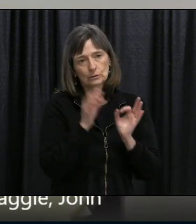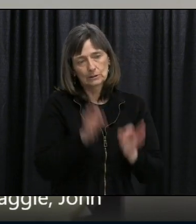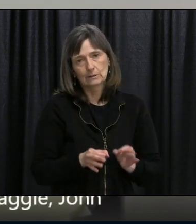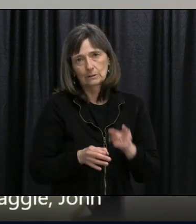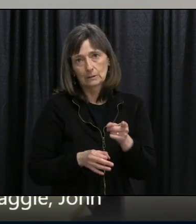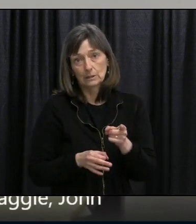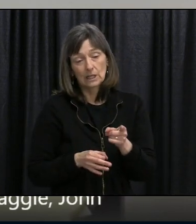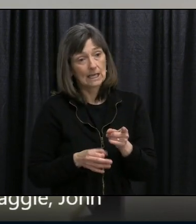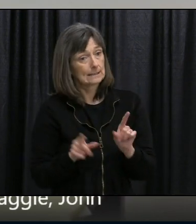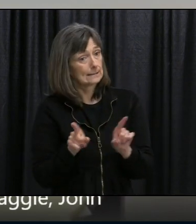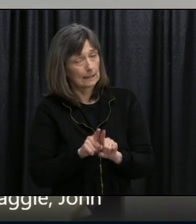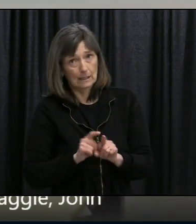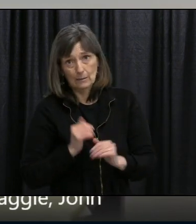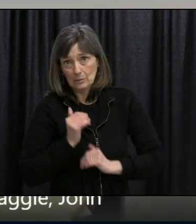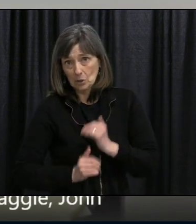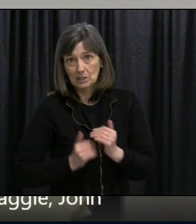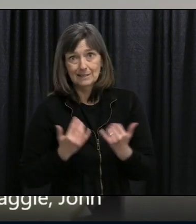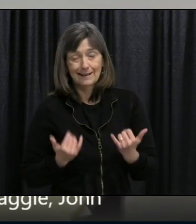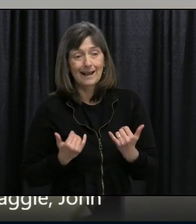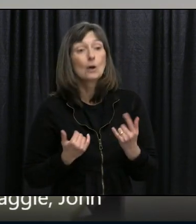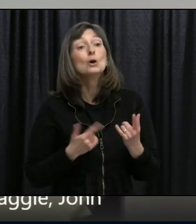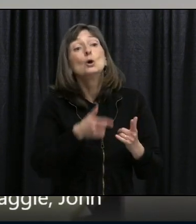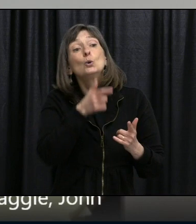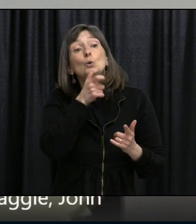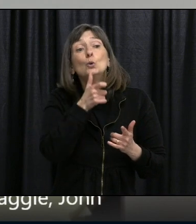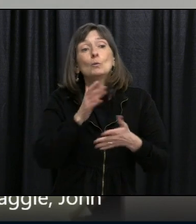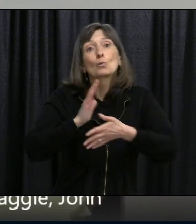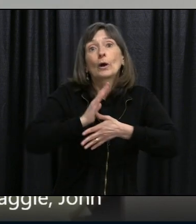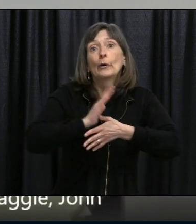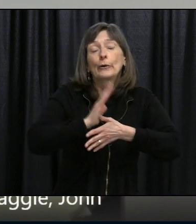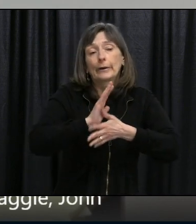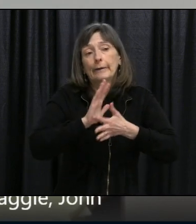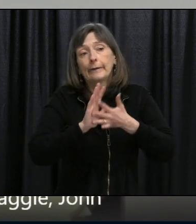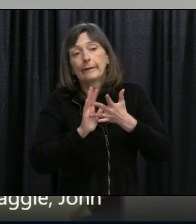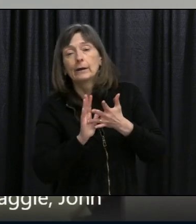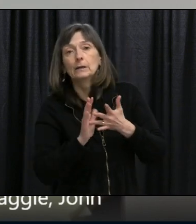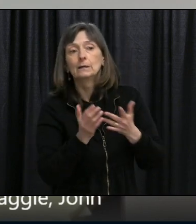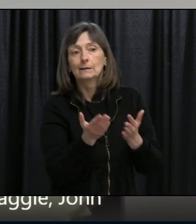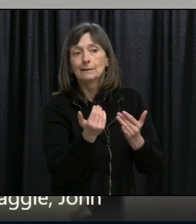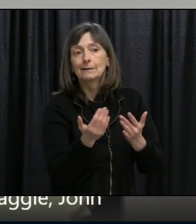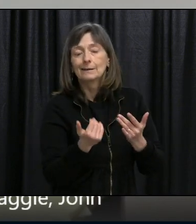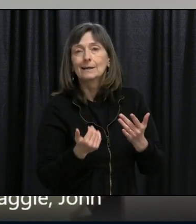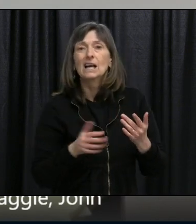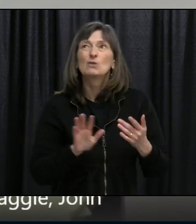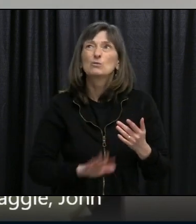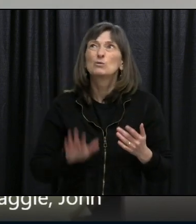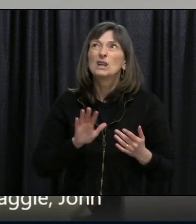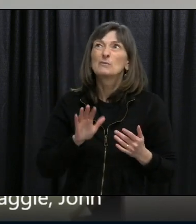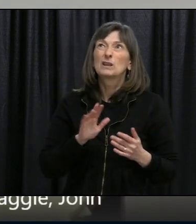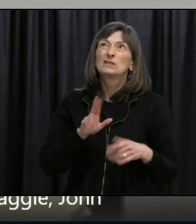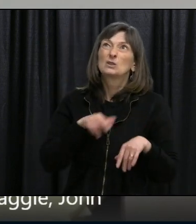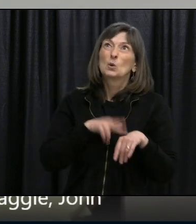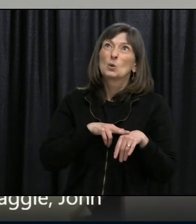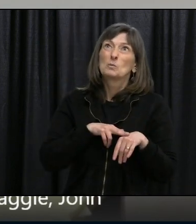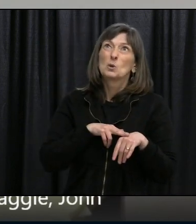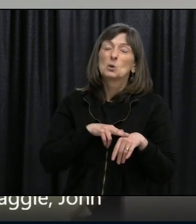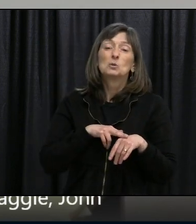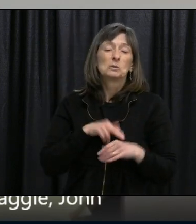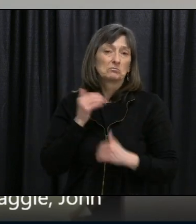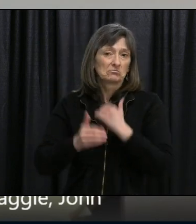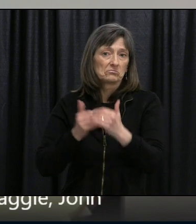continued procedures at a rate of about 20 to 28% of our normal